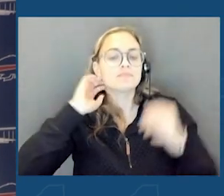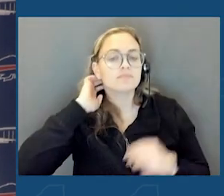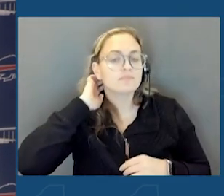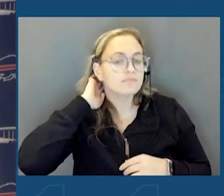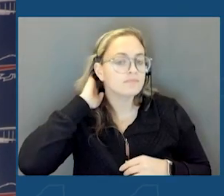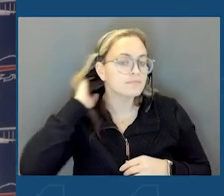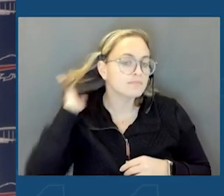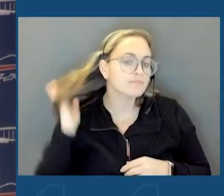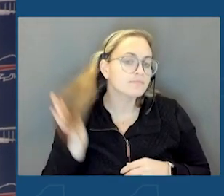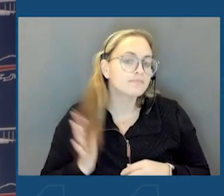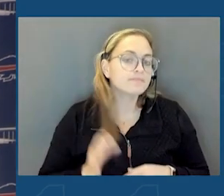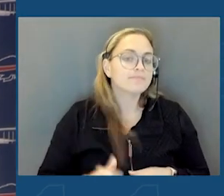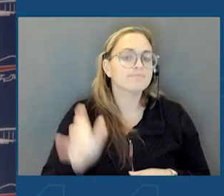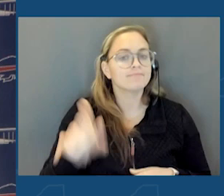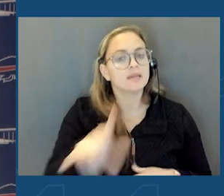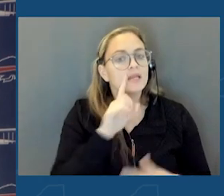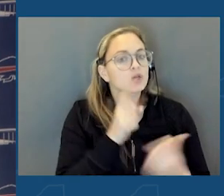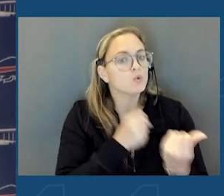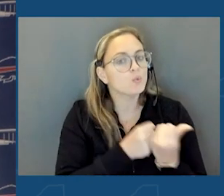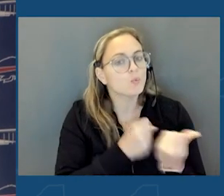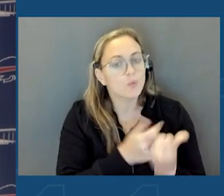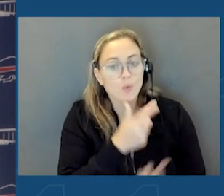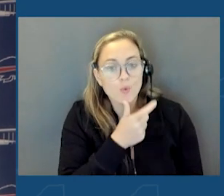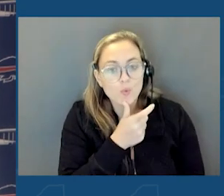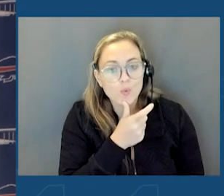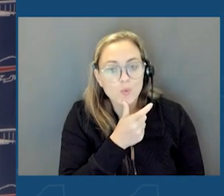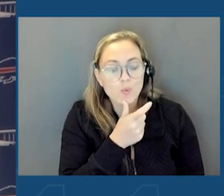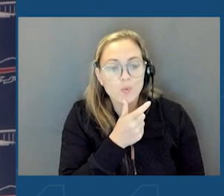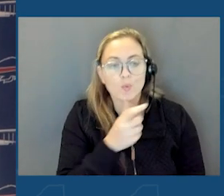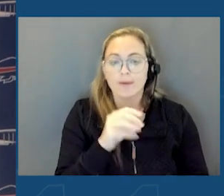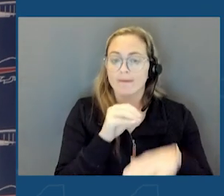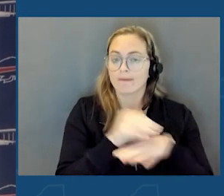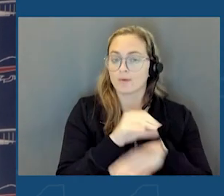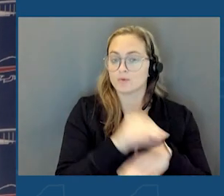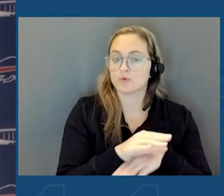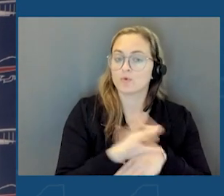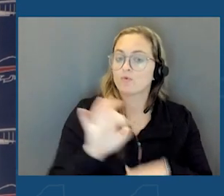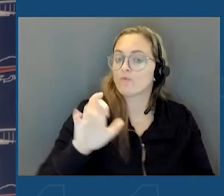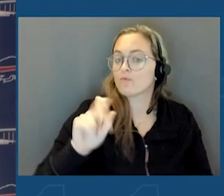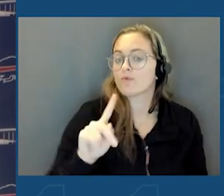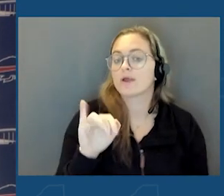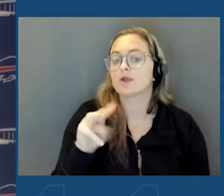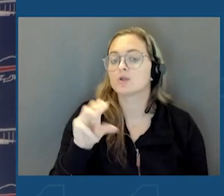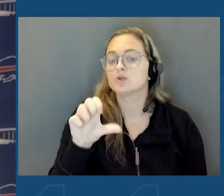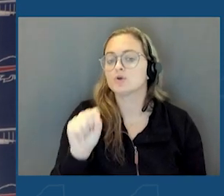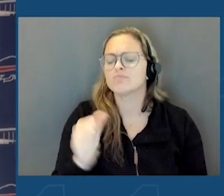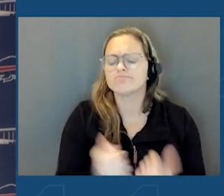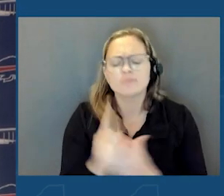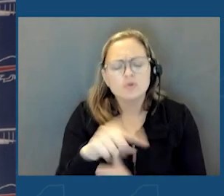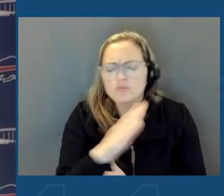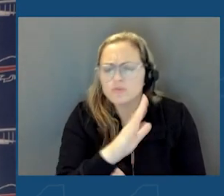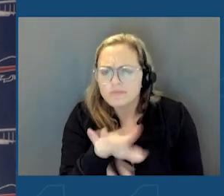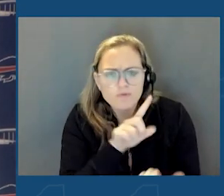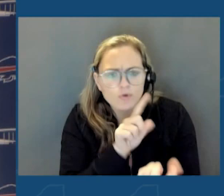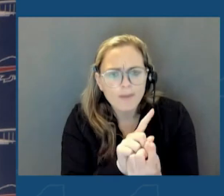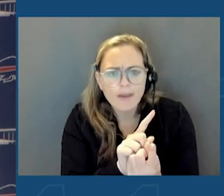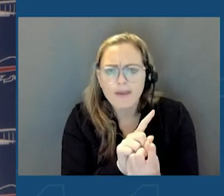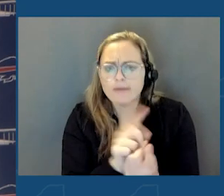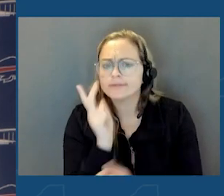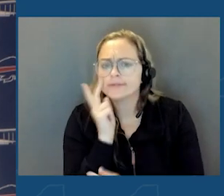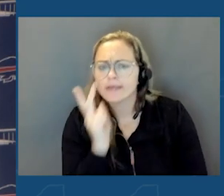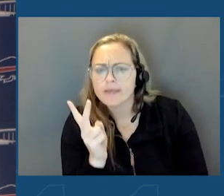I also need to give a big shout out to our counsel, Frank Jones. Most of you may have never met or seen